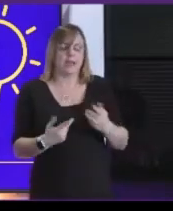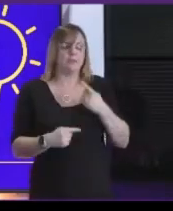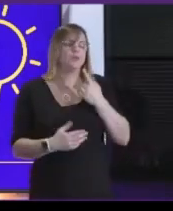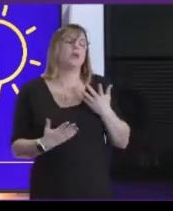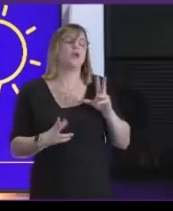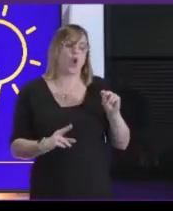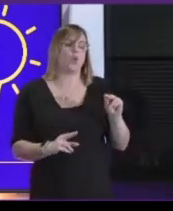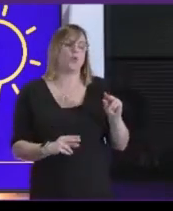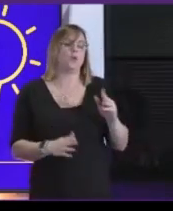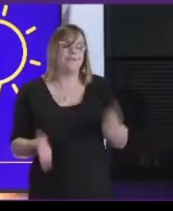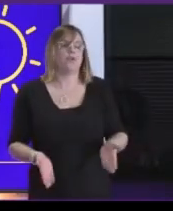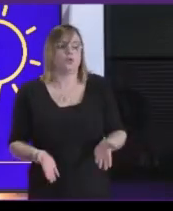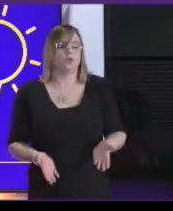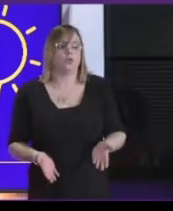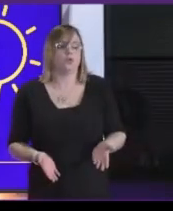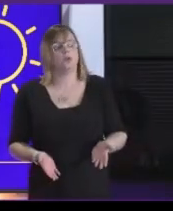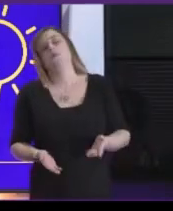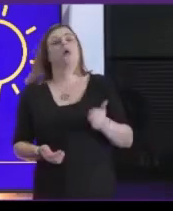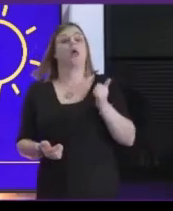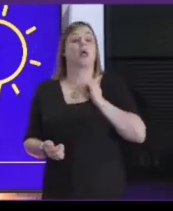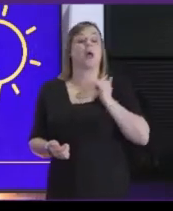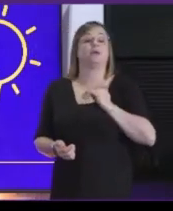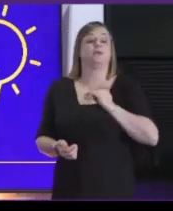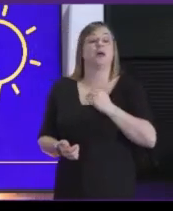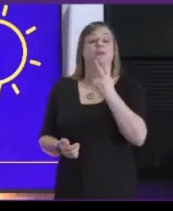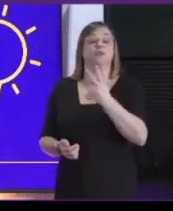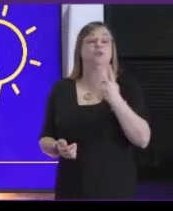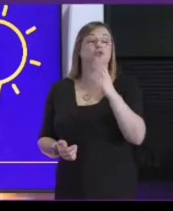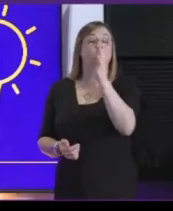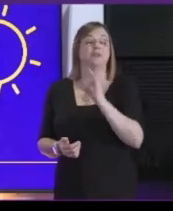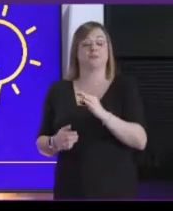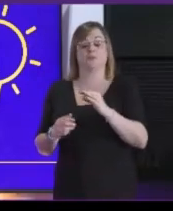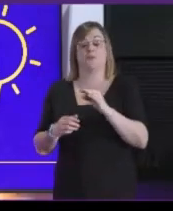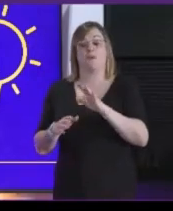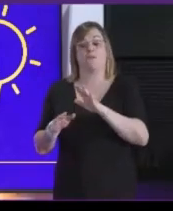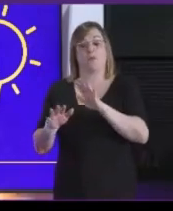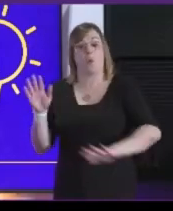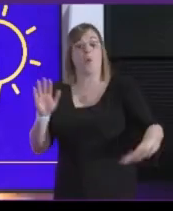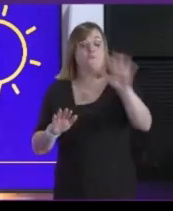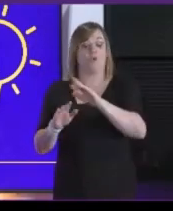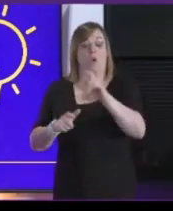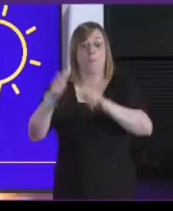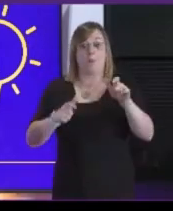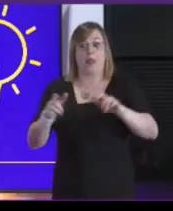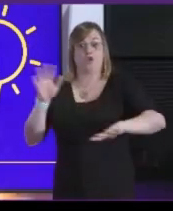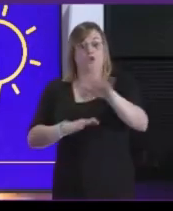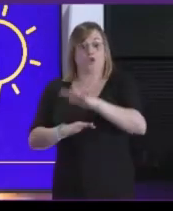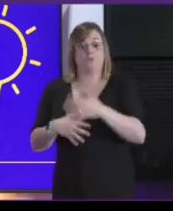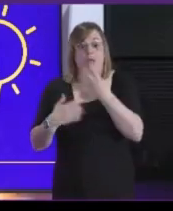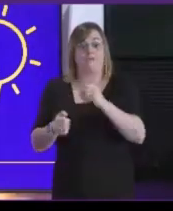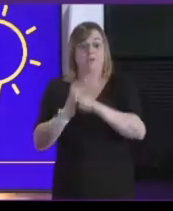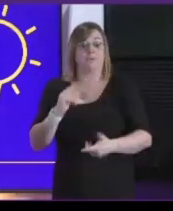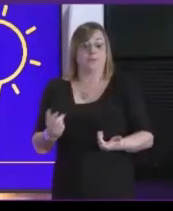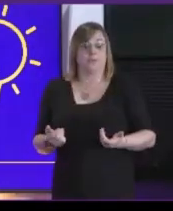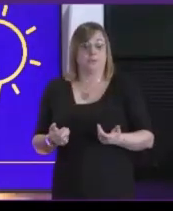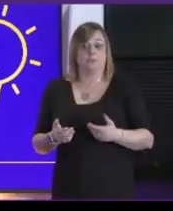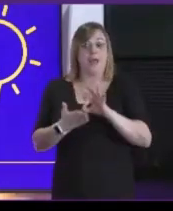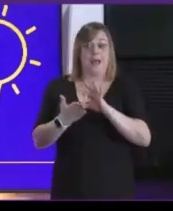In Canada, 22% of the population has a disability. That is 22% of